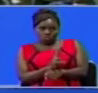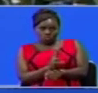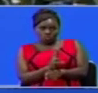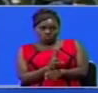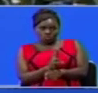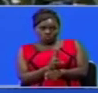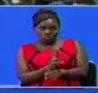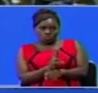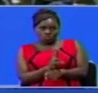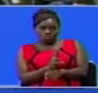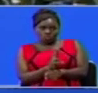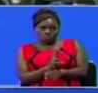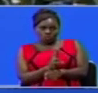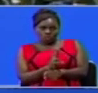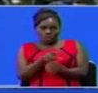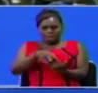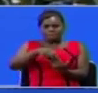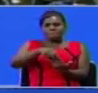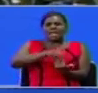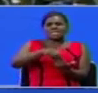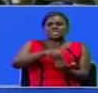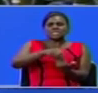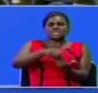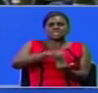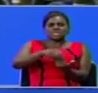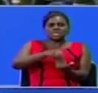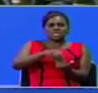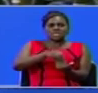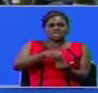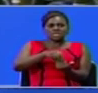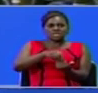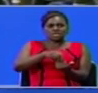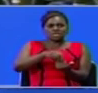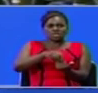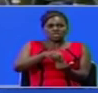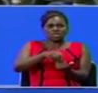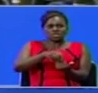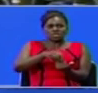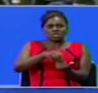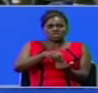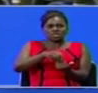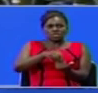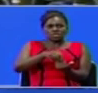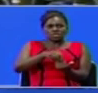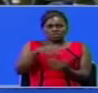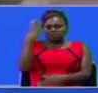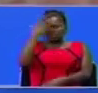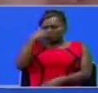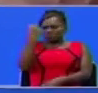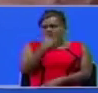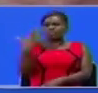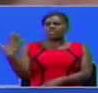the plastic, especially the rubber plastic. We normally call these flip-flops. They make beautiful